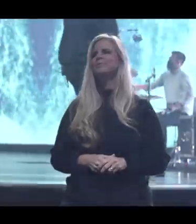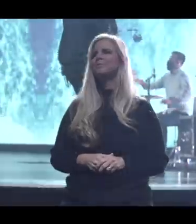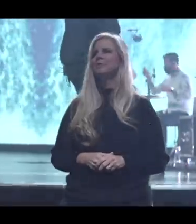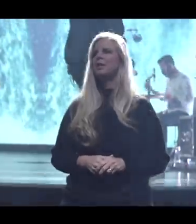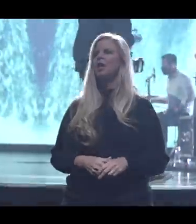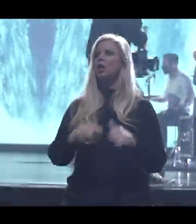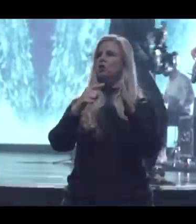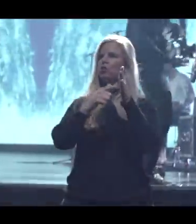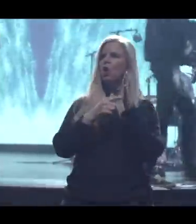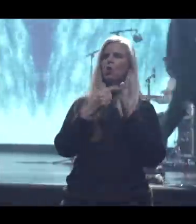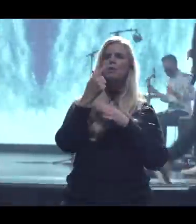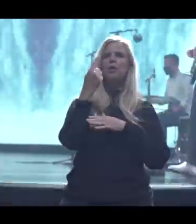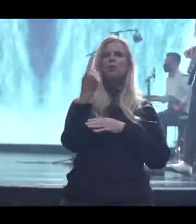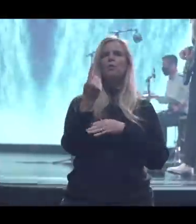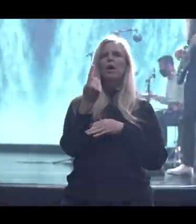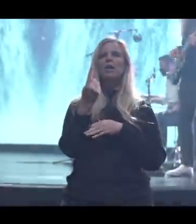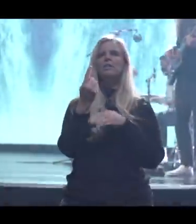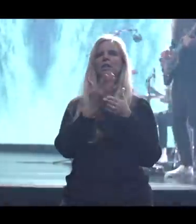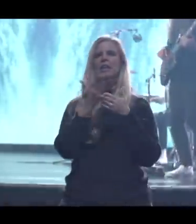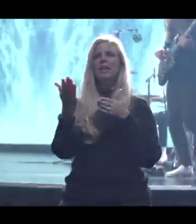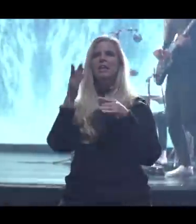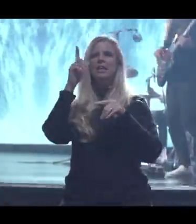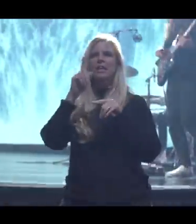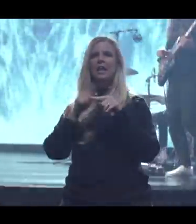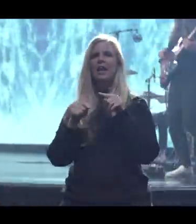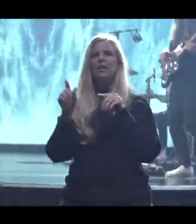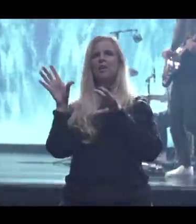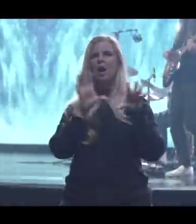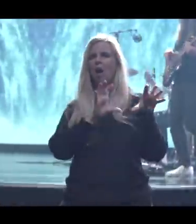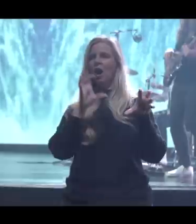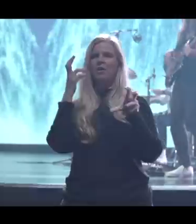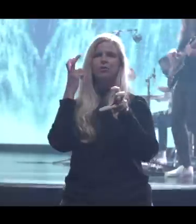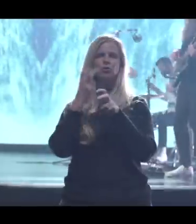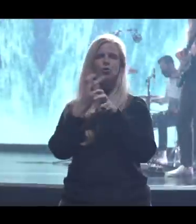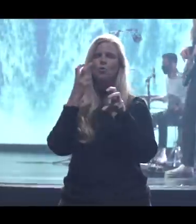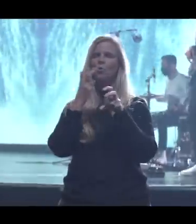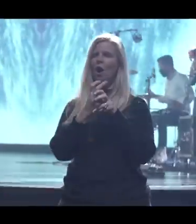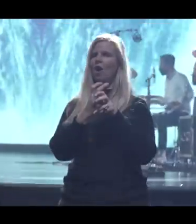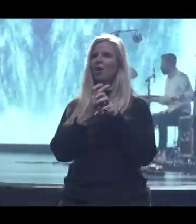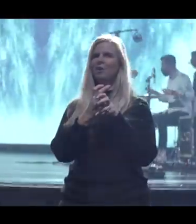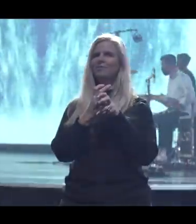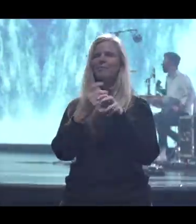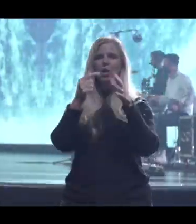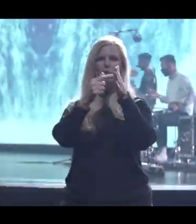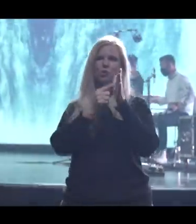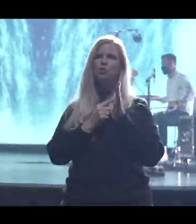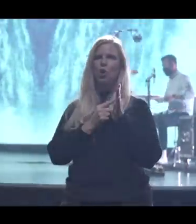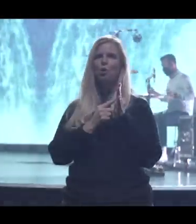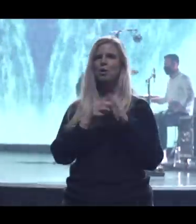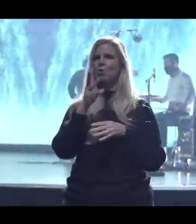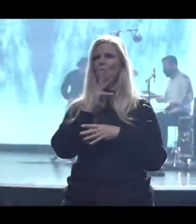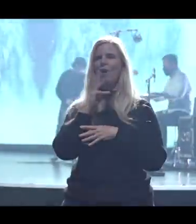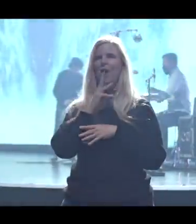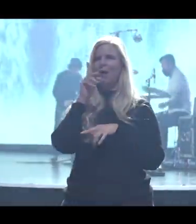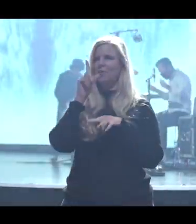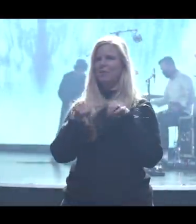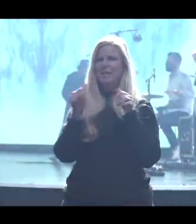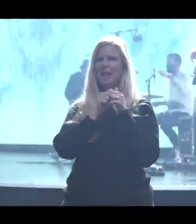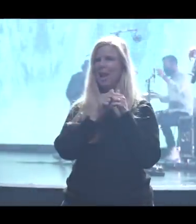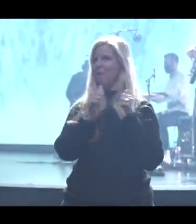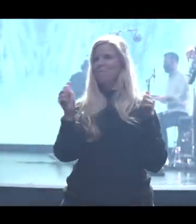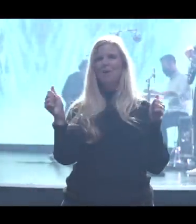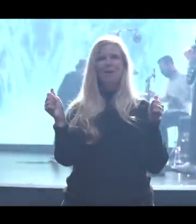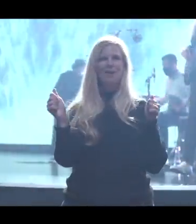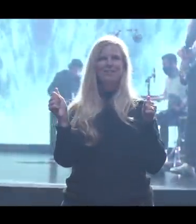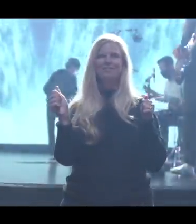yeah. Show me one thing that's too hard. Show me waters he can't